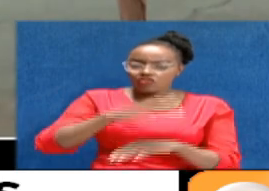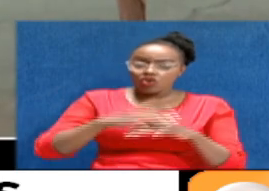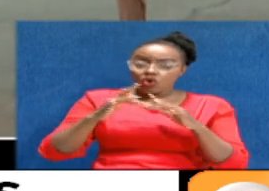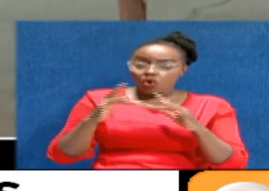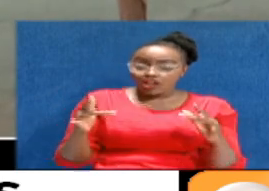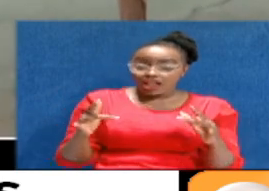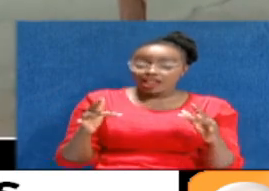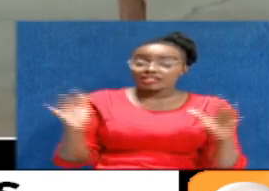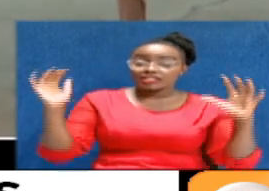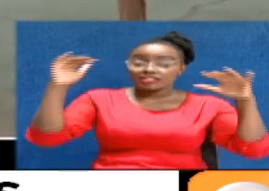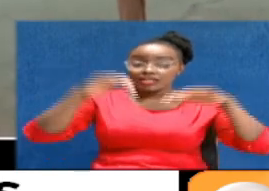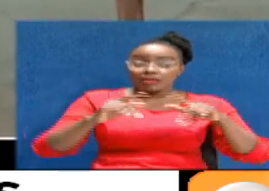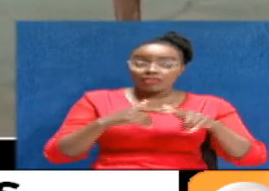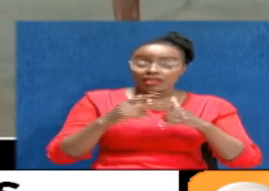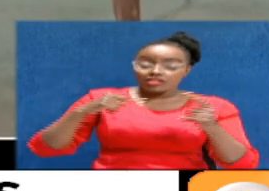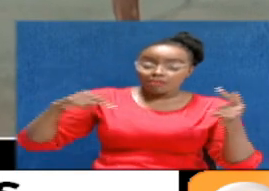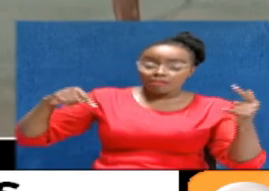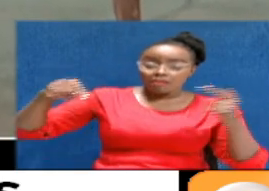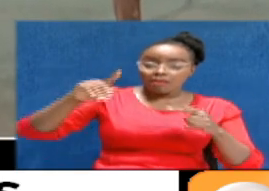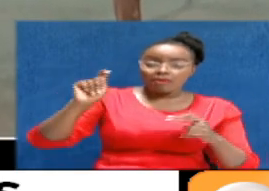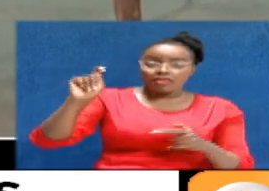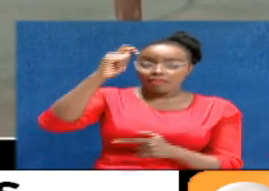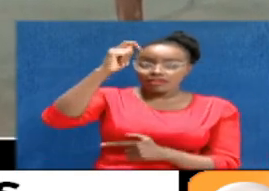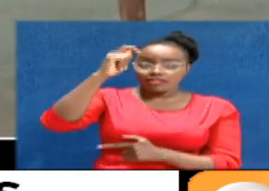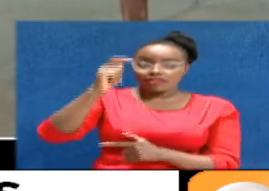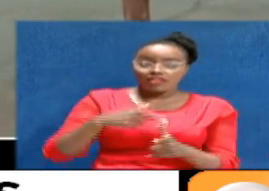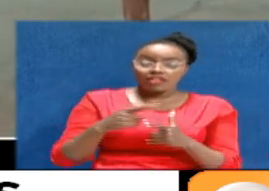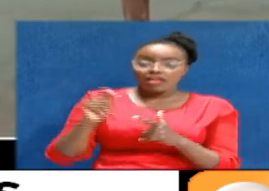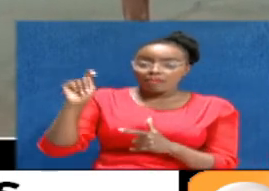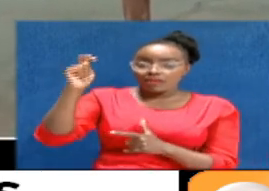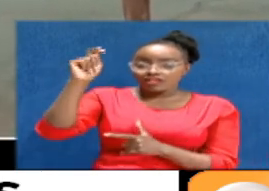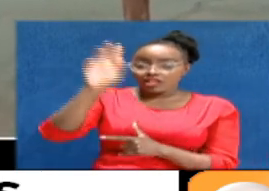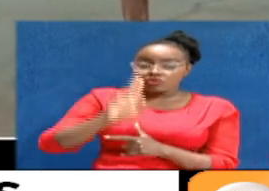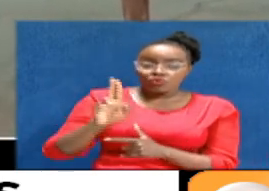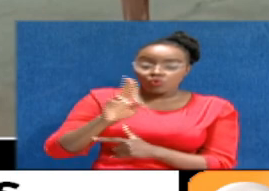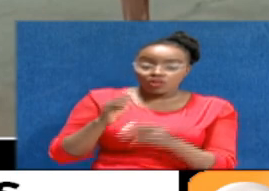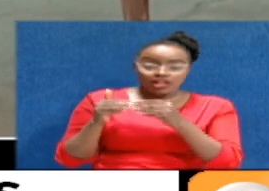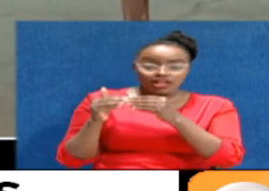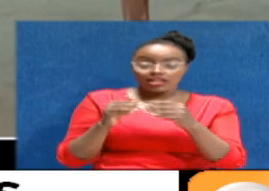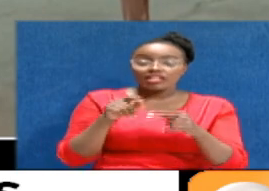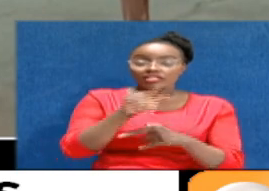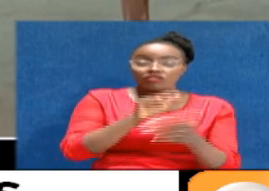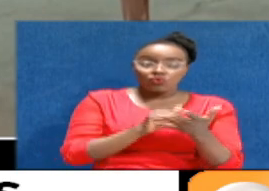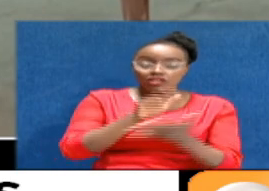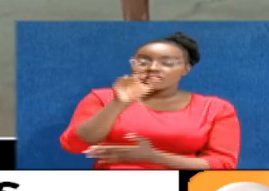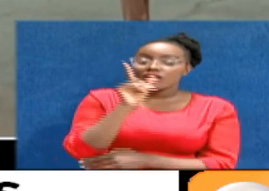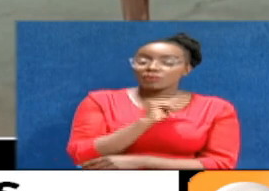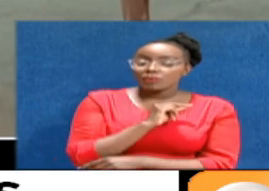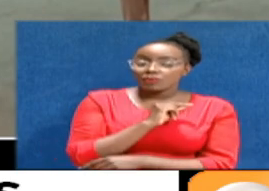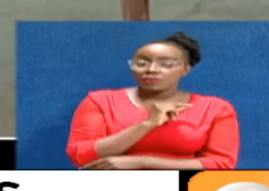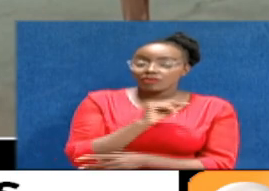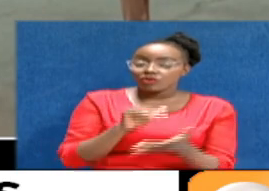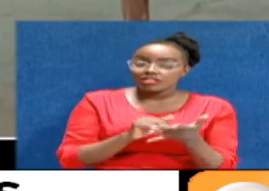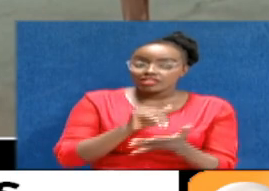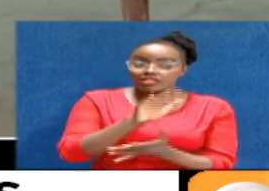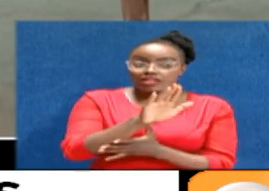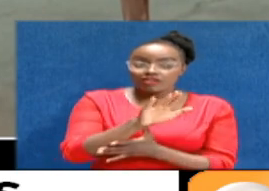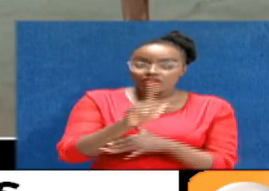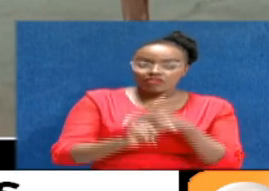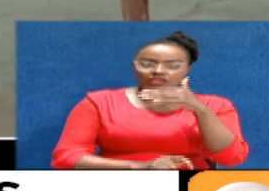at which now the rotational, the presidency came to President Uhuru Kenyatta. Remember, she was sent in